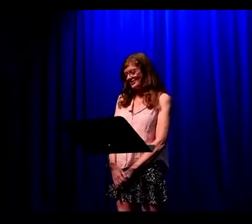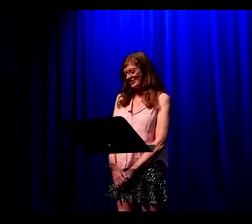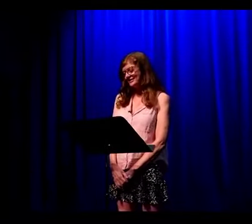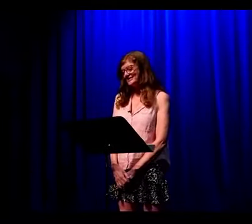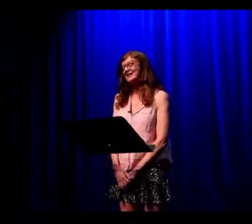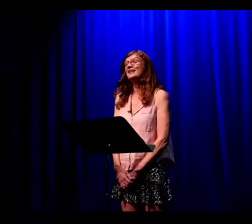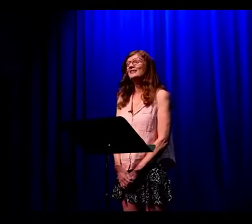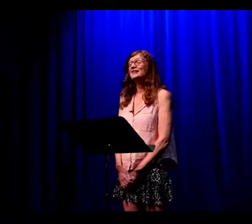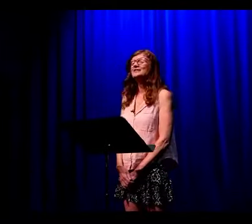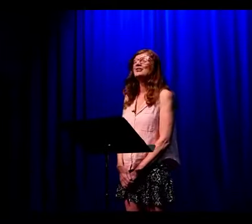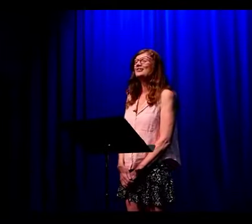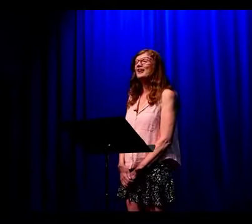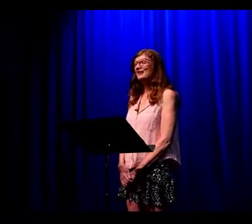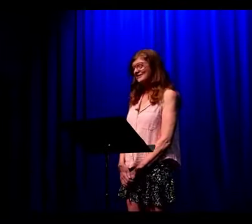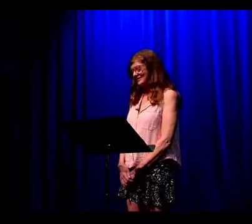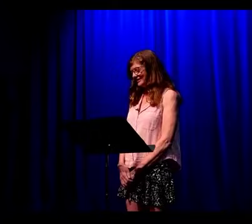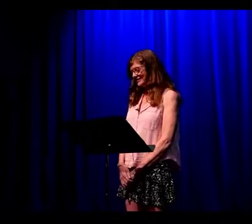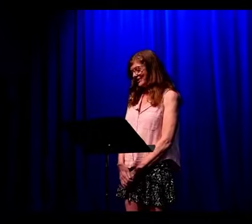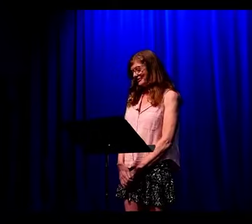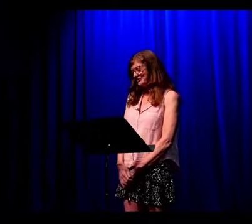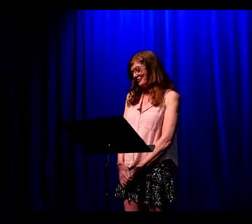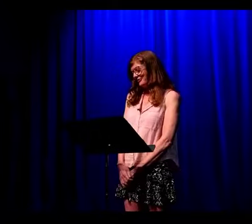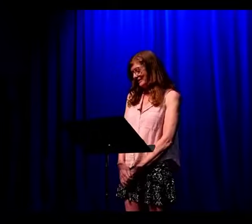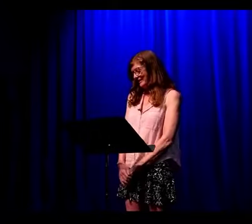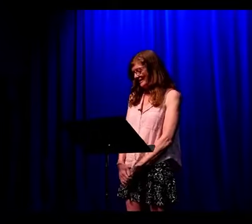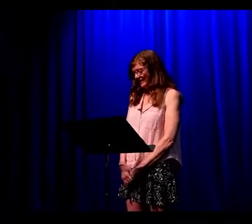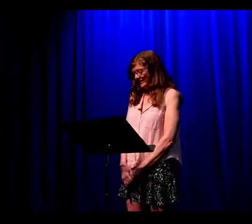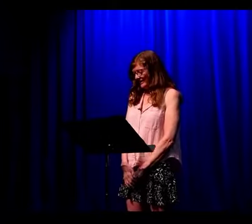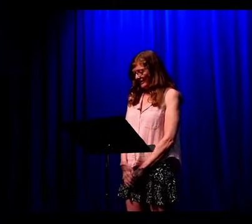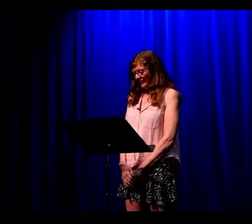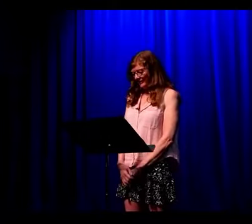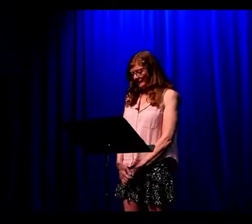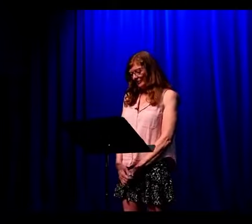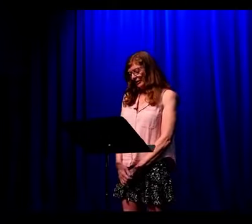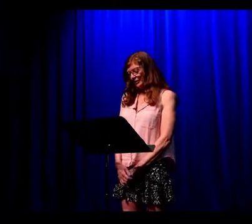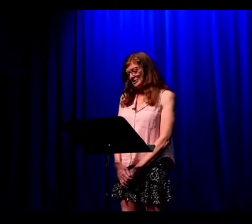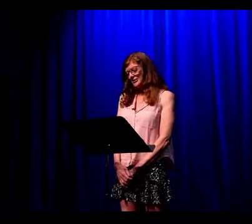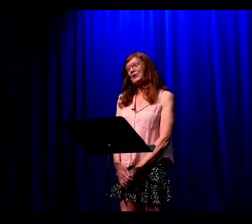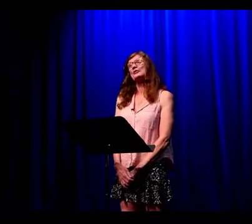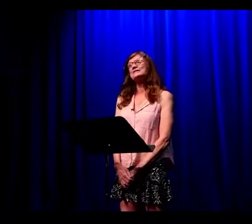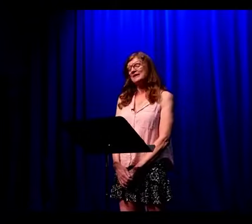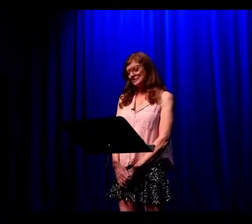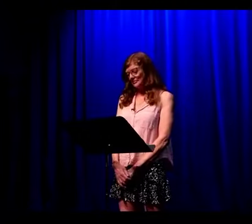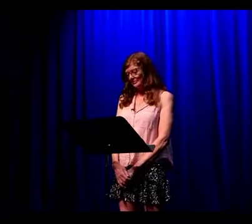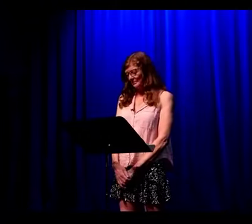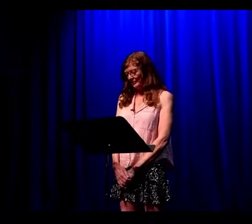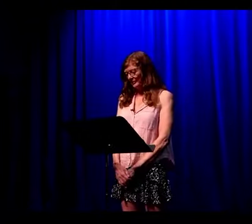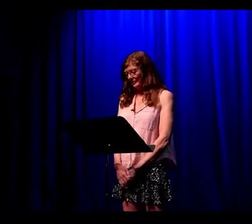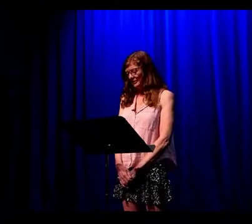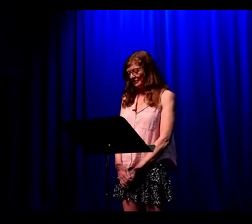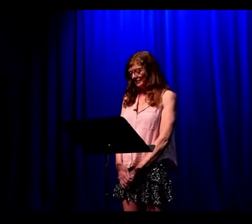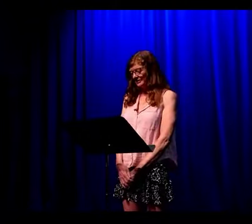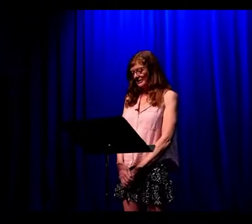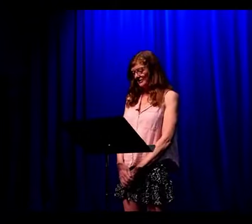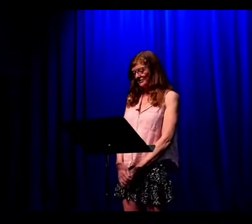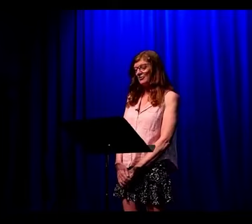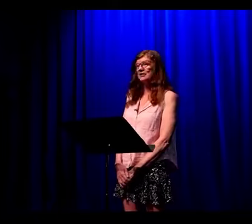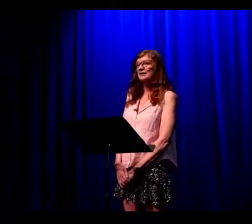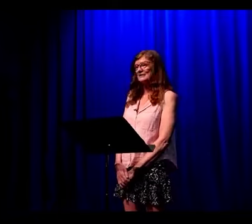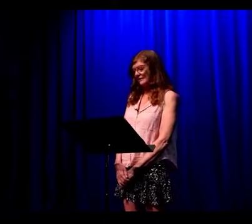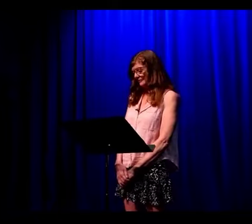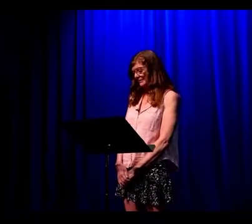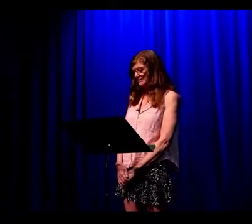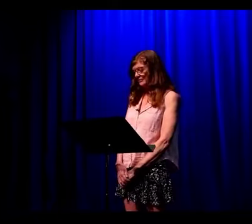the Cultch acknowledges that it's on the unceded territory of belonging to the Coast Salish people, including